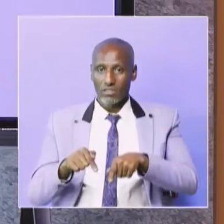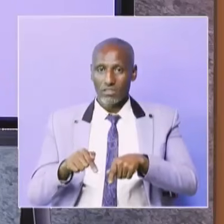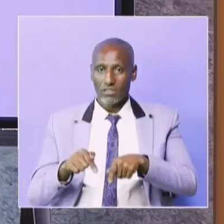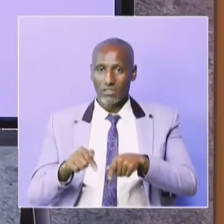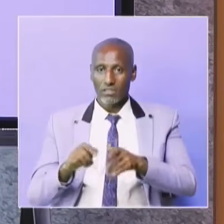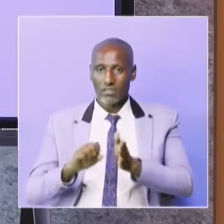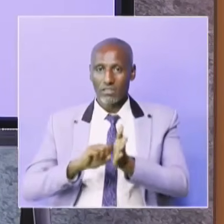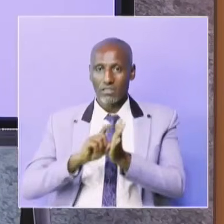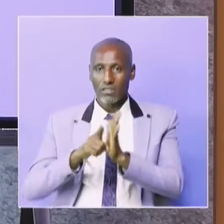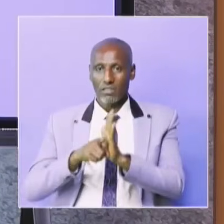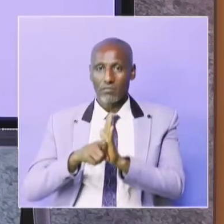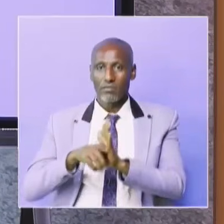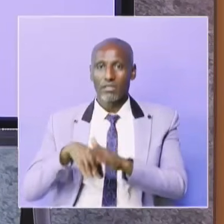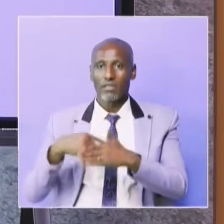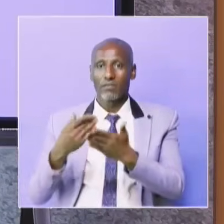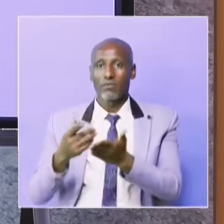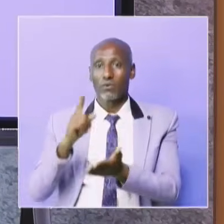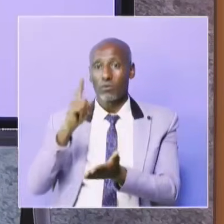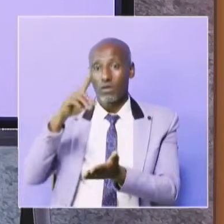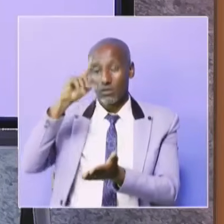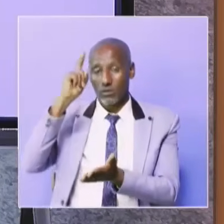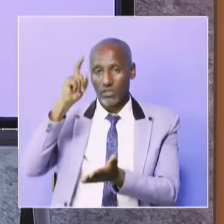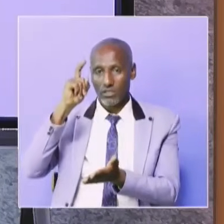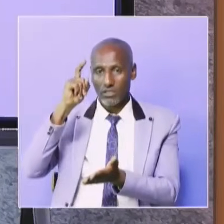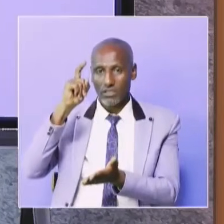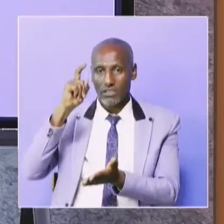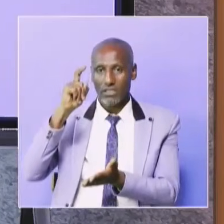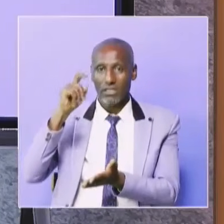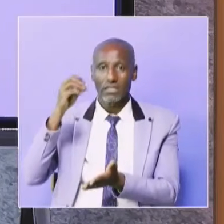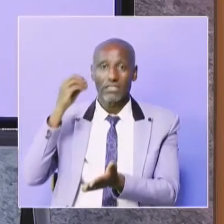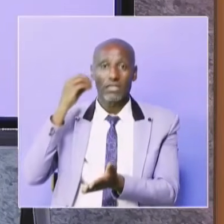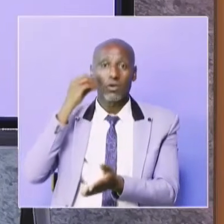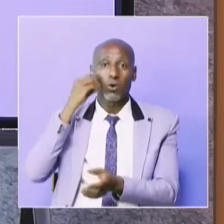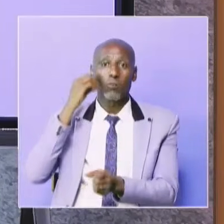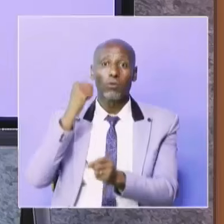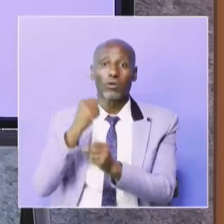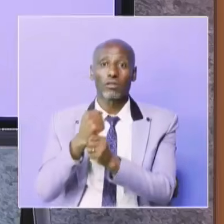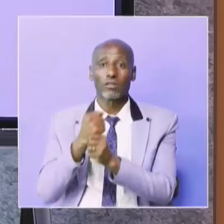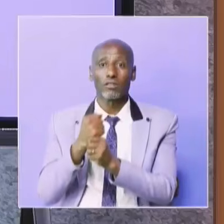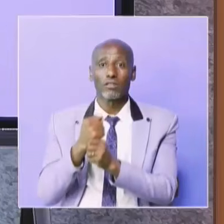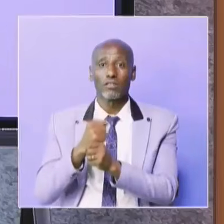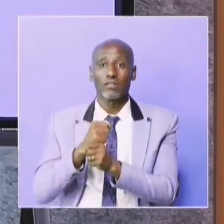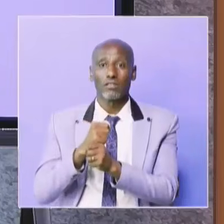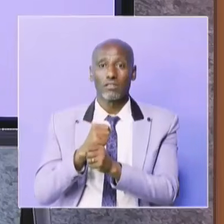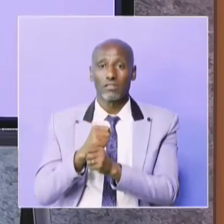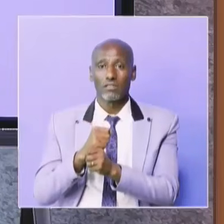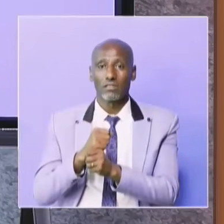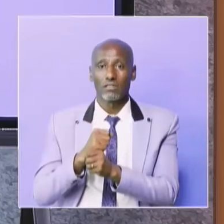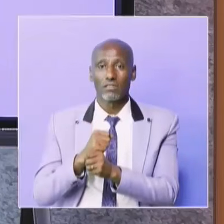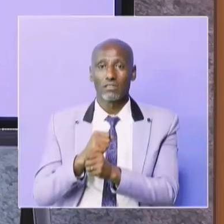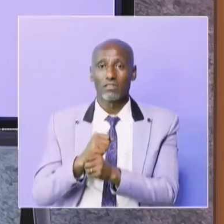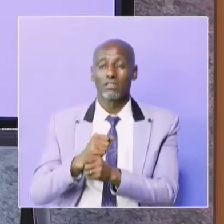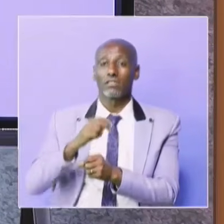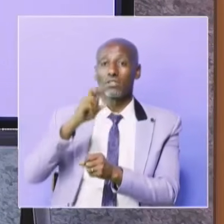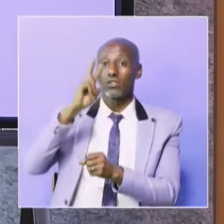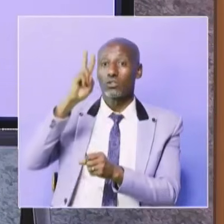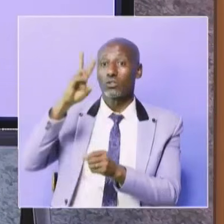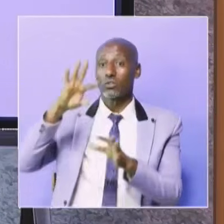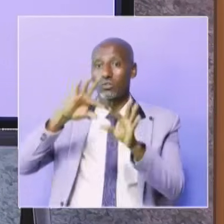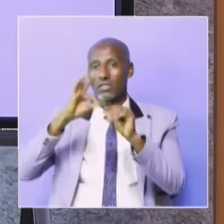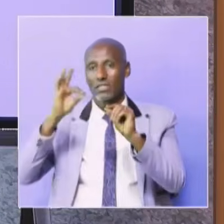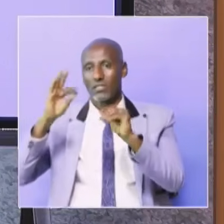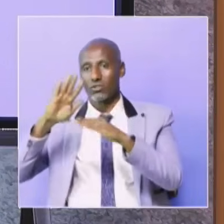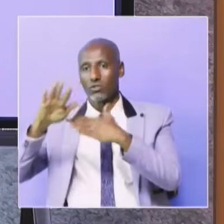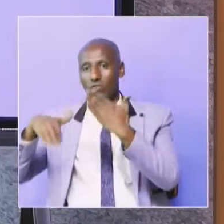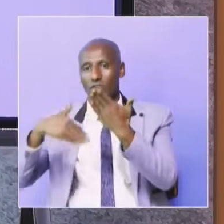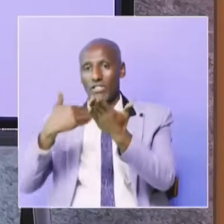you one question as a homework. I want you to write general truth actions, 2 sentences in